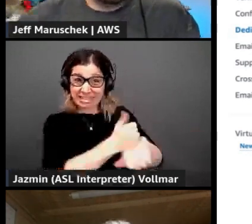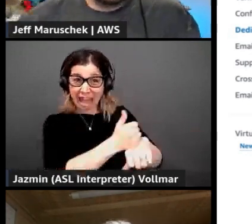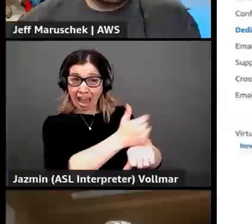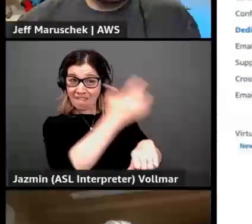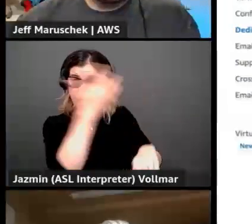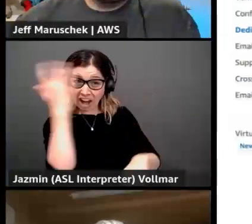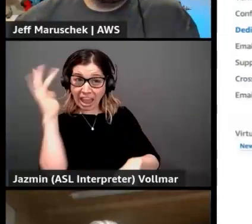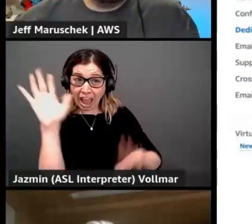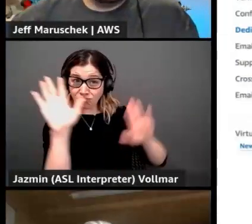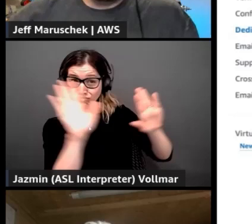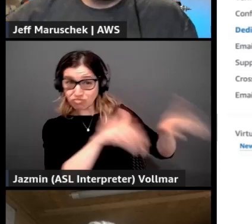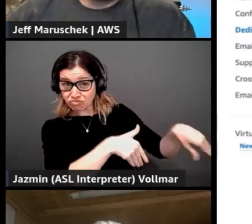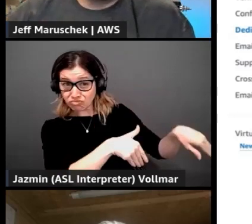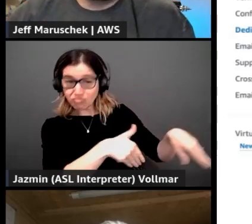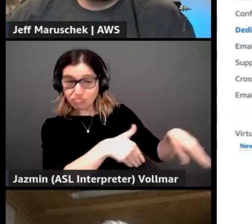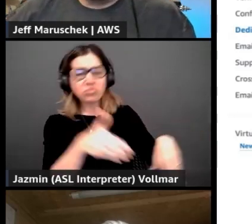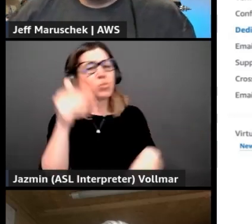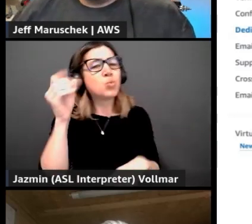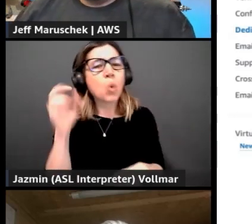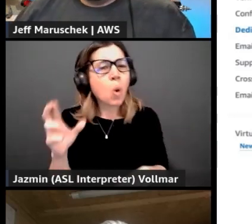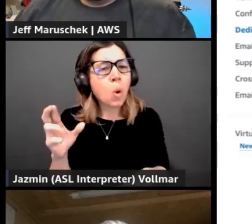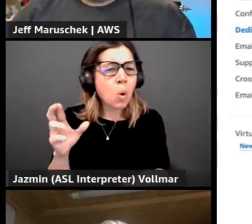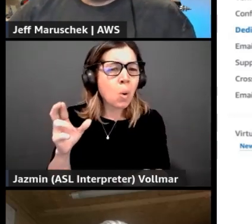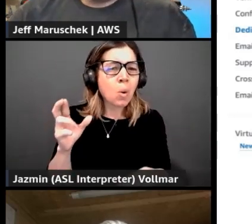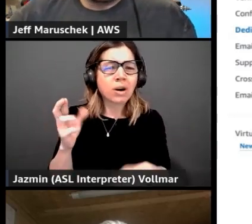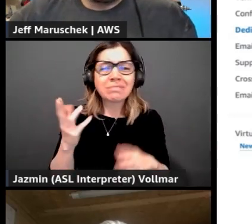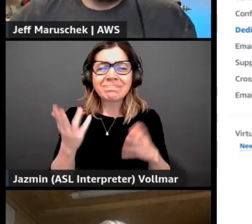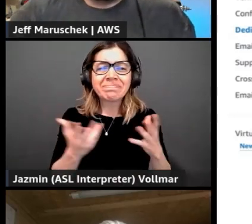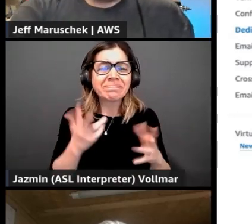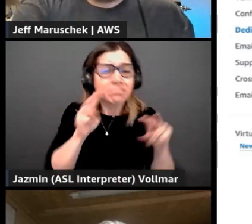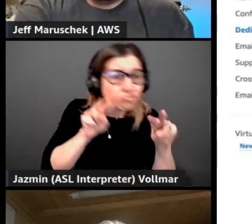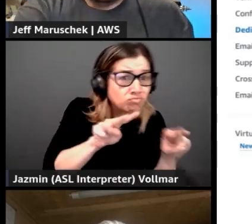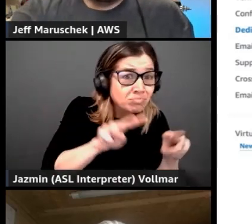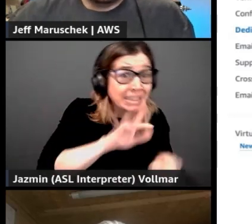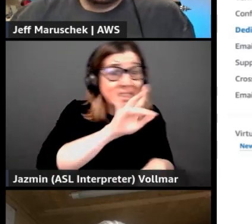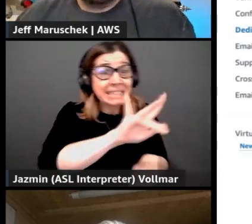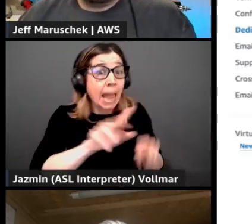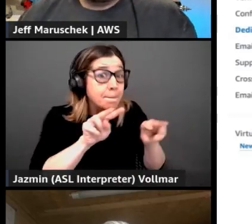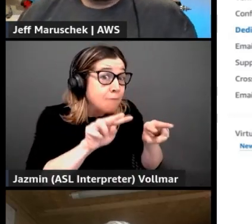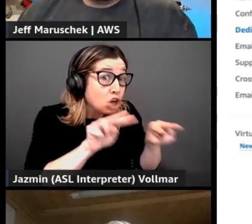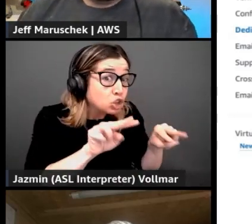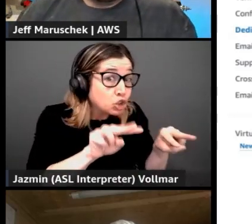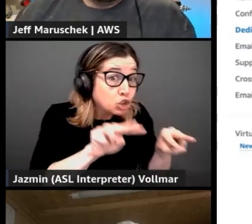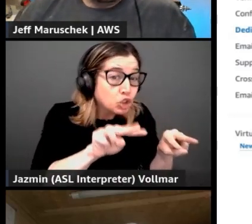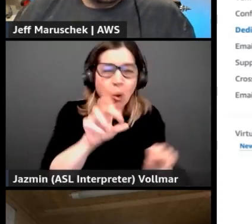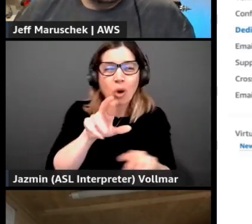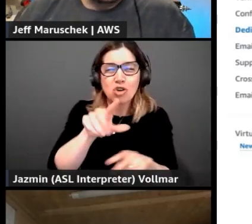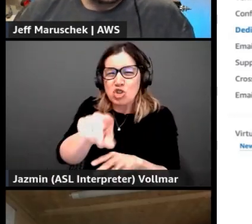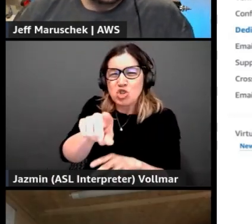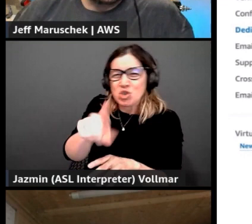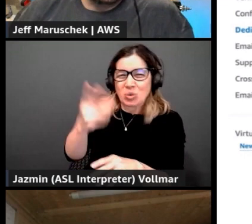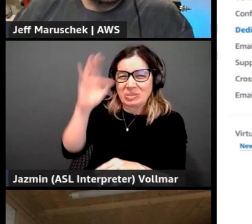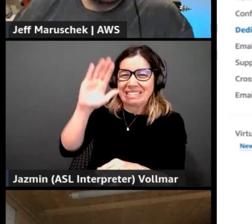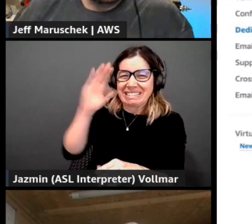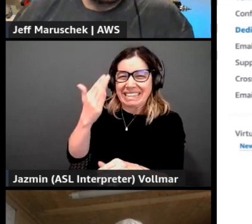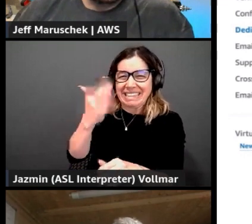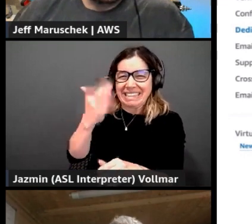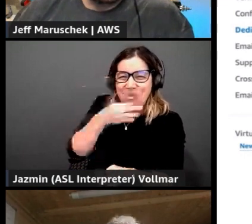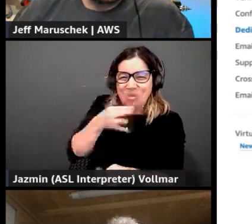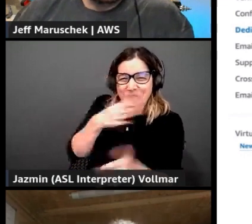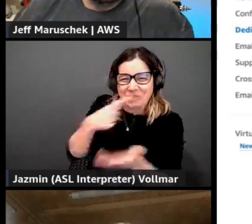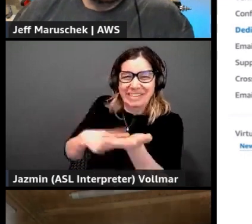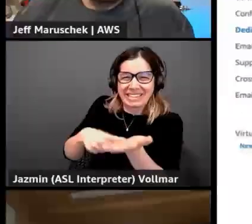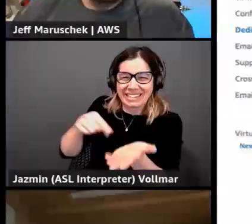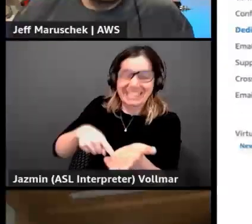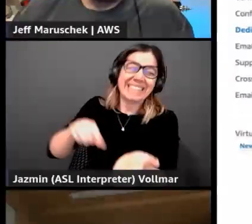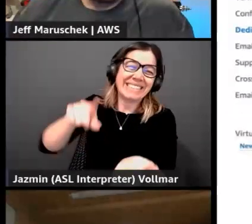or do you have to monitor it? Or I think you might be kind of transitioning to that. Yeah. And like we would